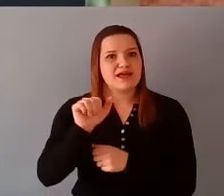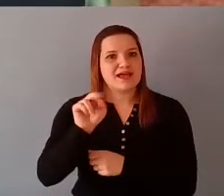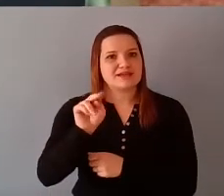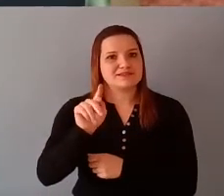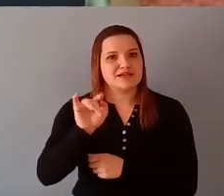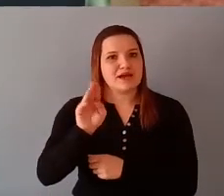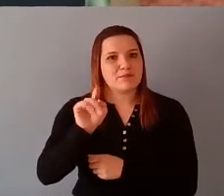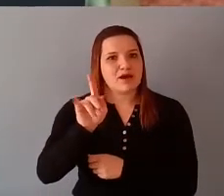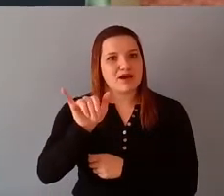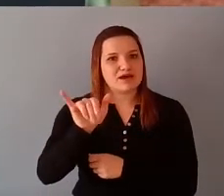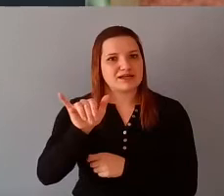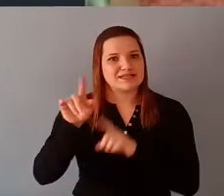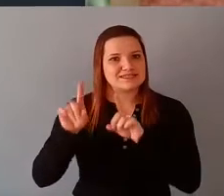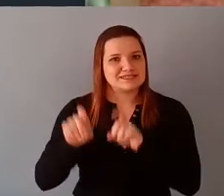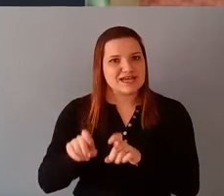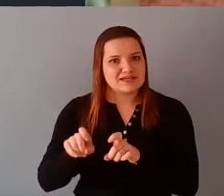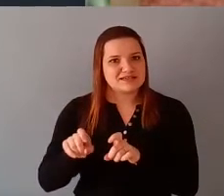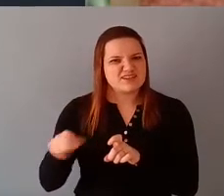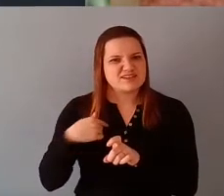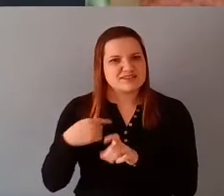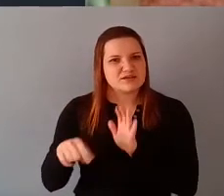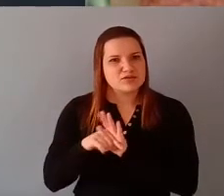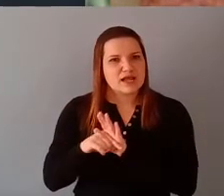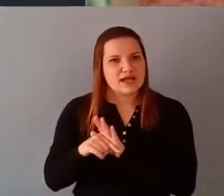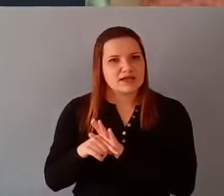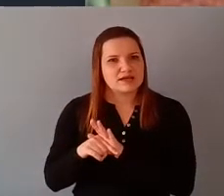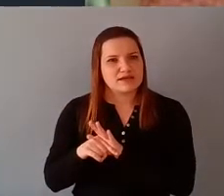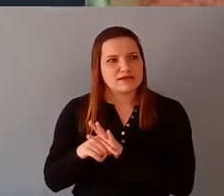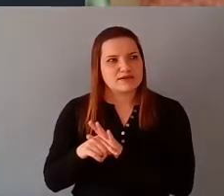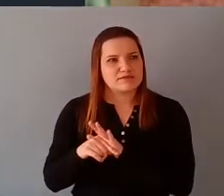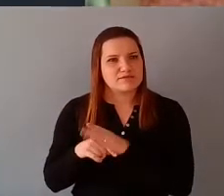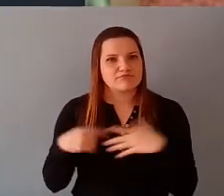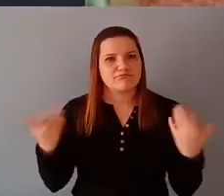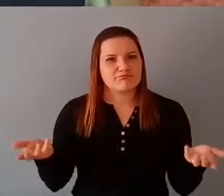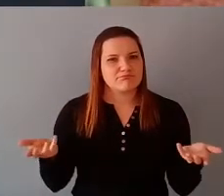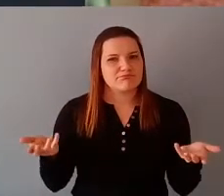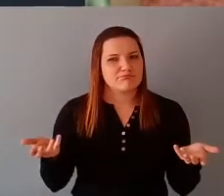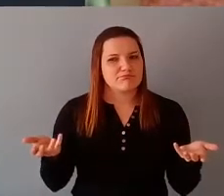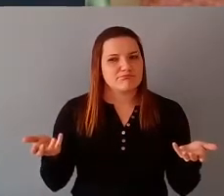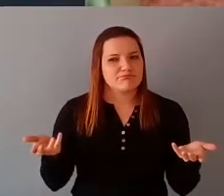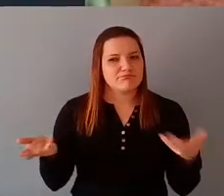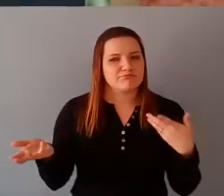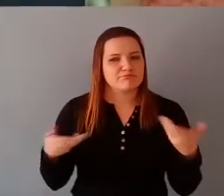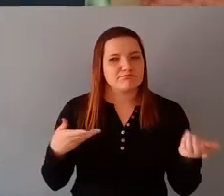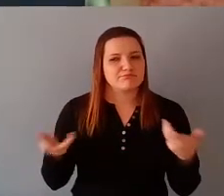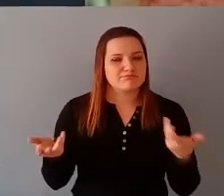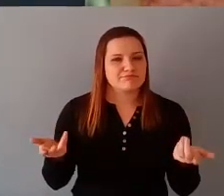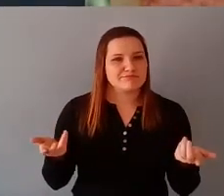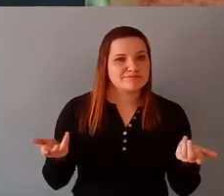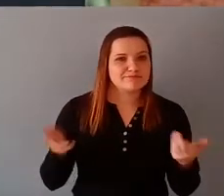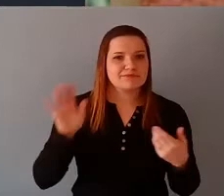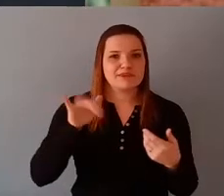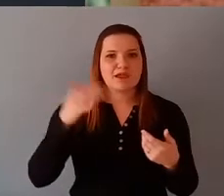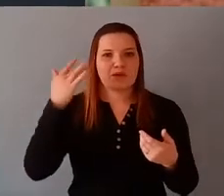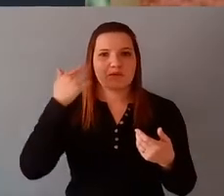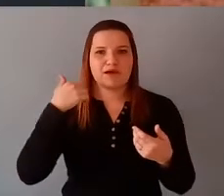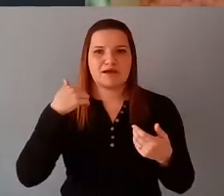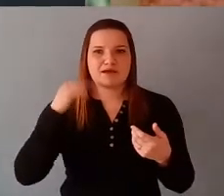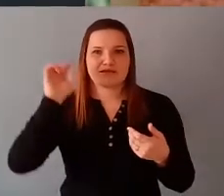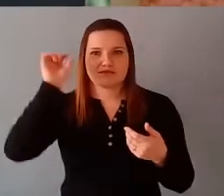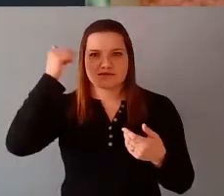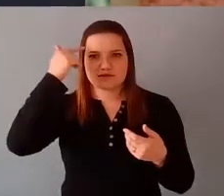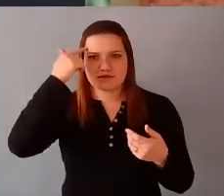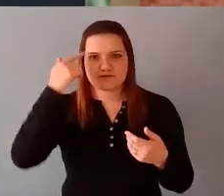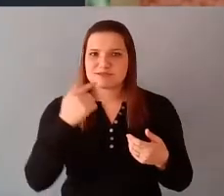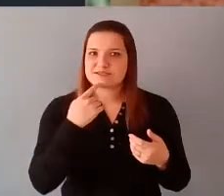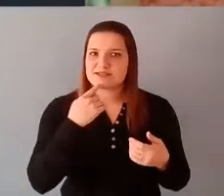test, and they tested negative for the antibodies. So that's why the government has